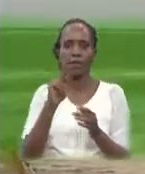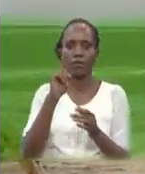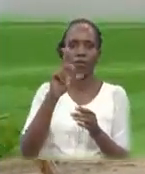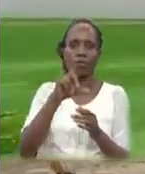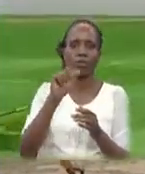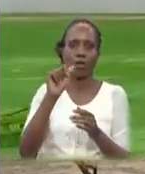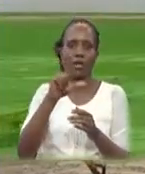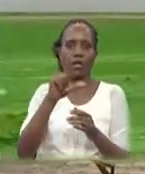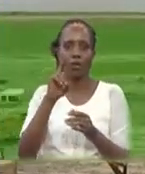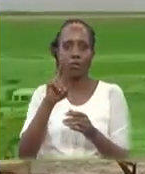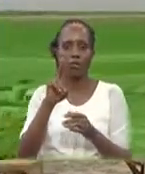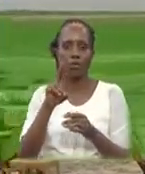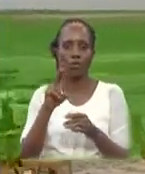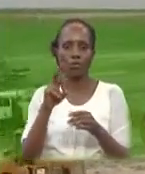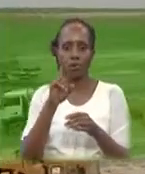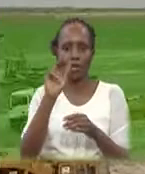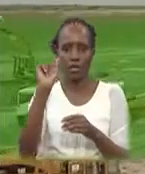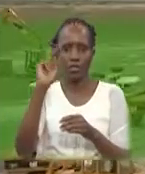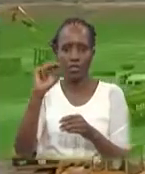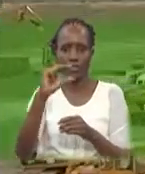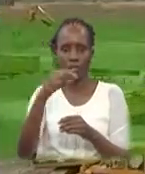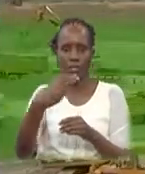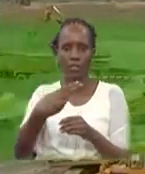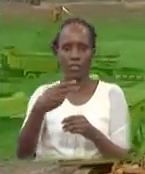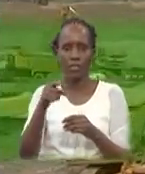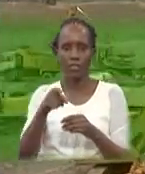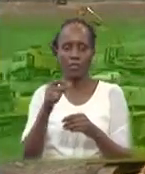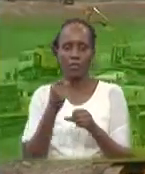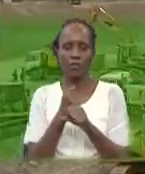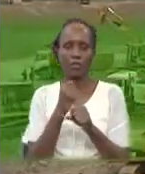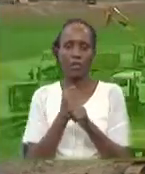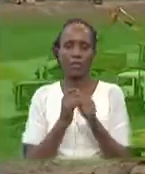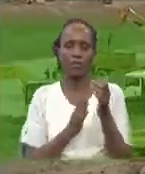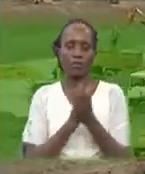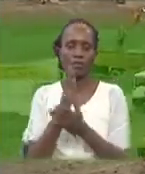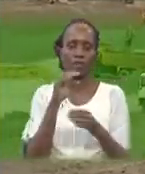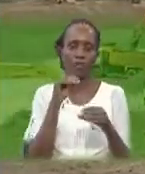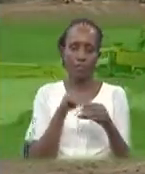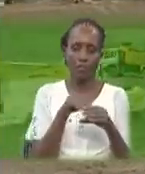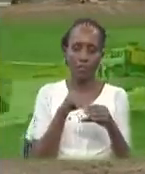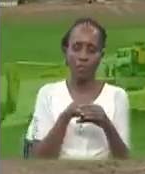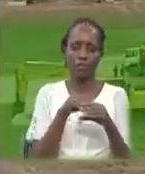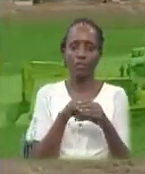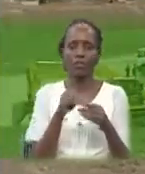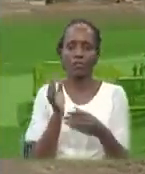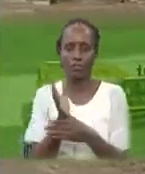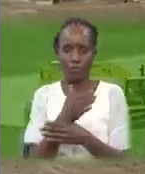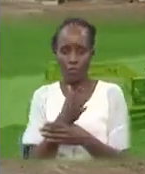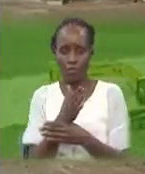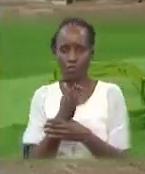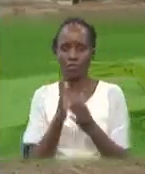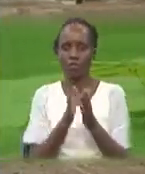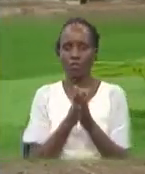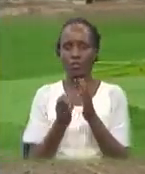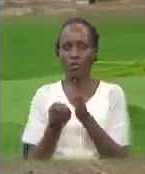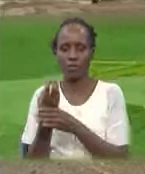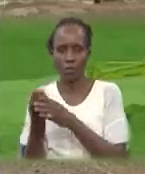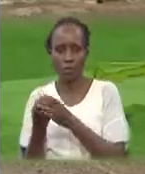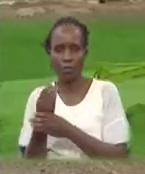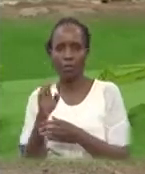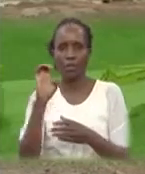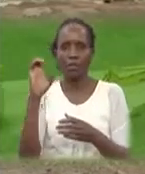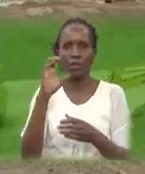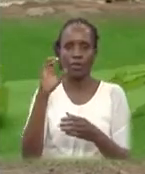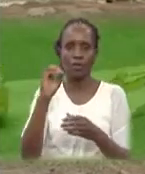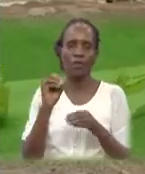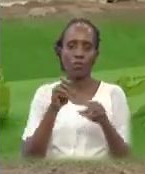ranches. This will be done through investments on crop, livestock and fisheries production,